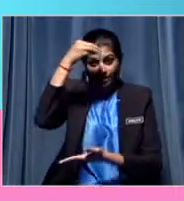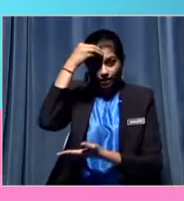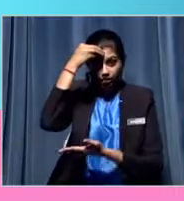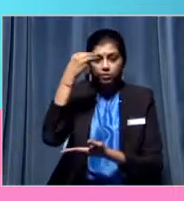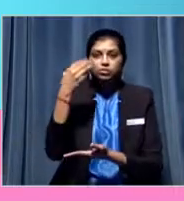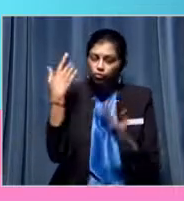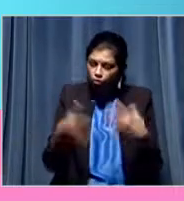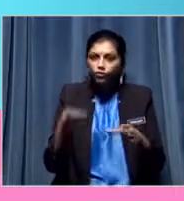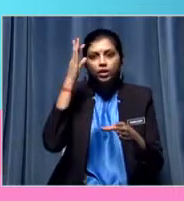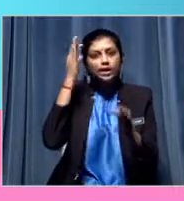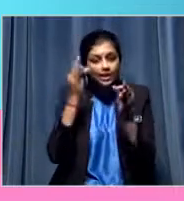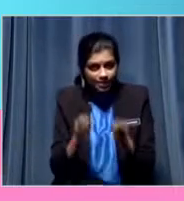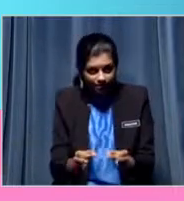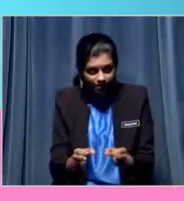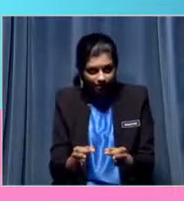you just think of.